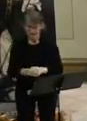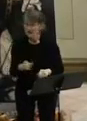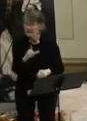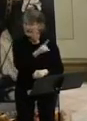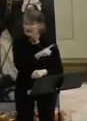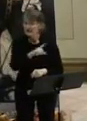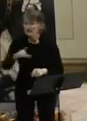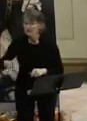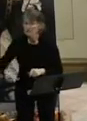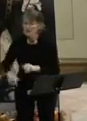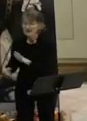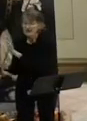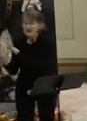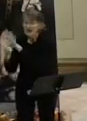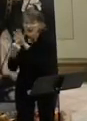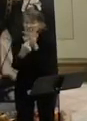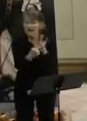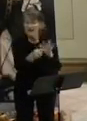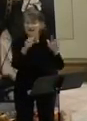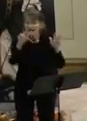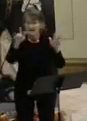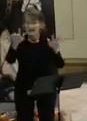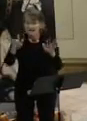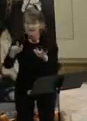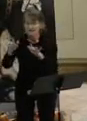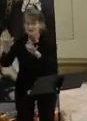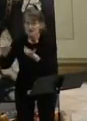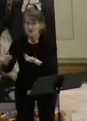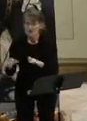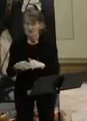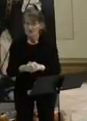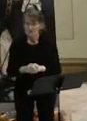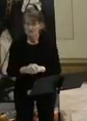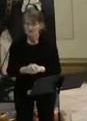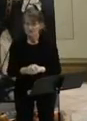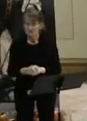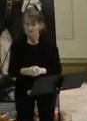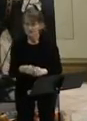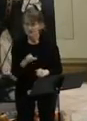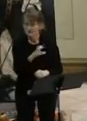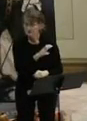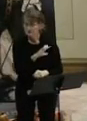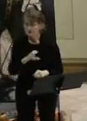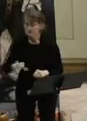eleison, Kyrie eleison.